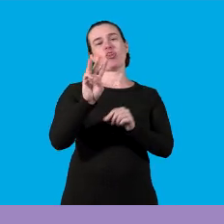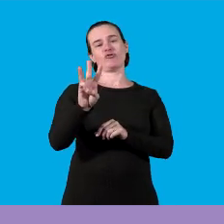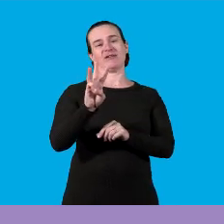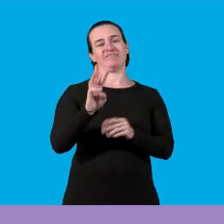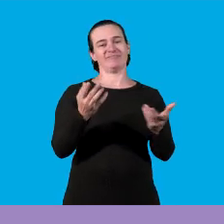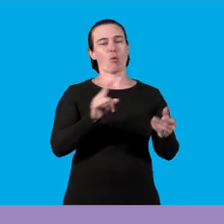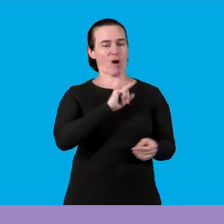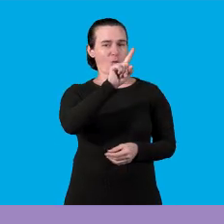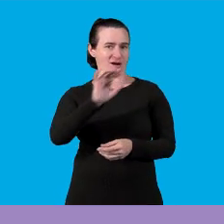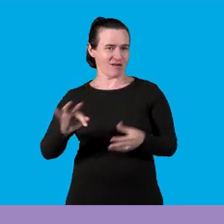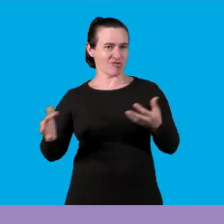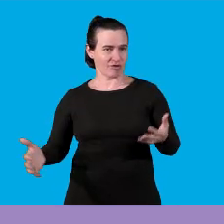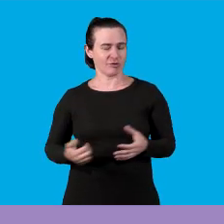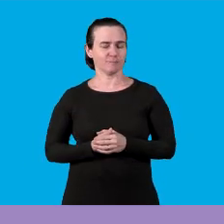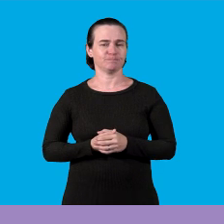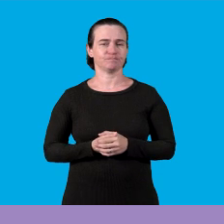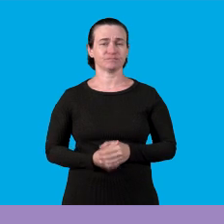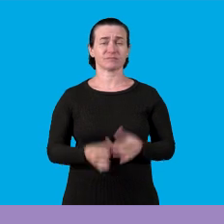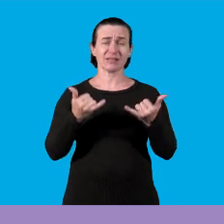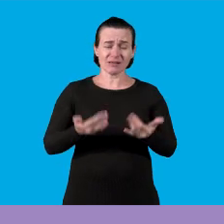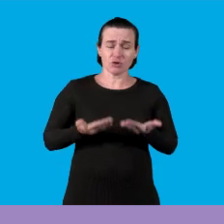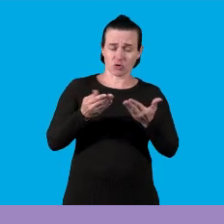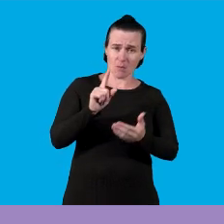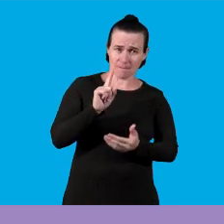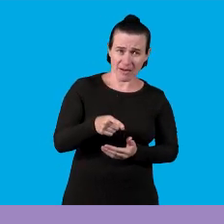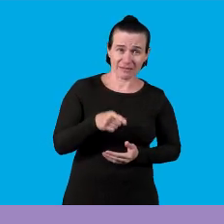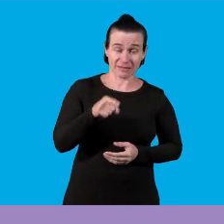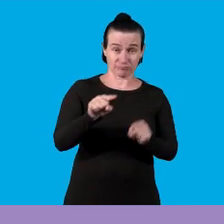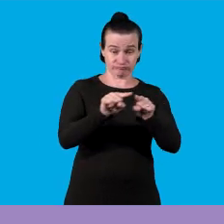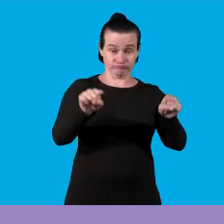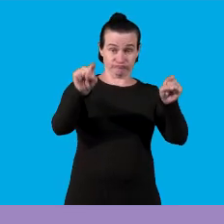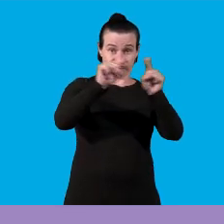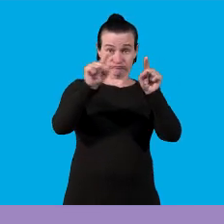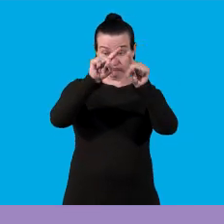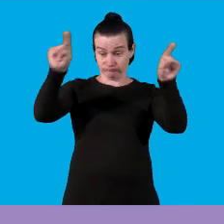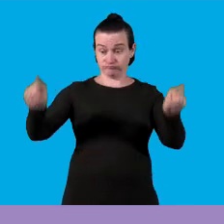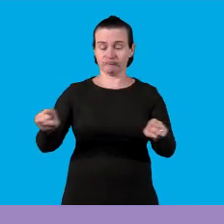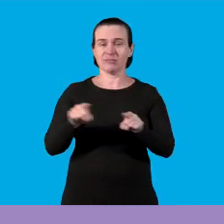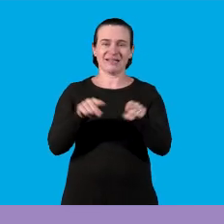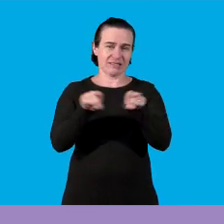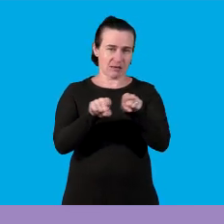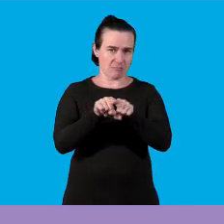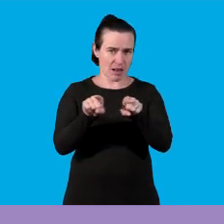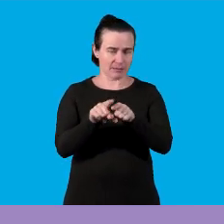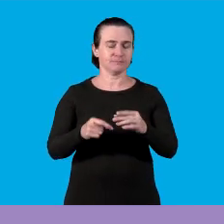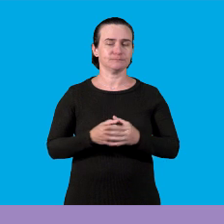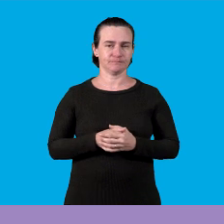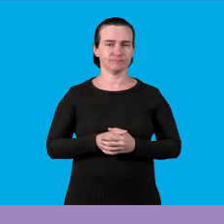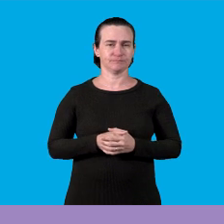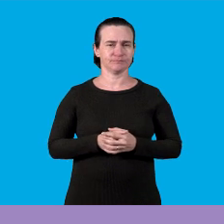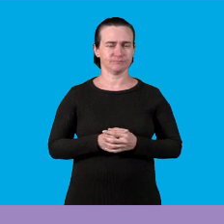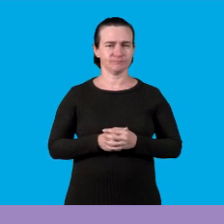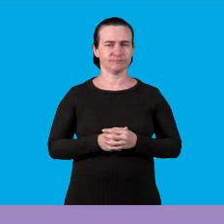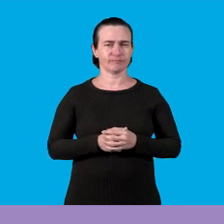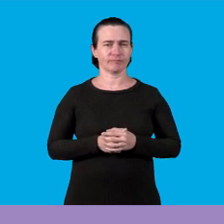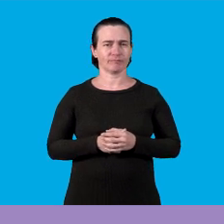us. Now it says they show the quadrilaterals are similar and give reasons. We're looking now at the relations